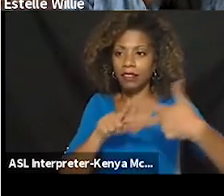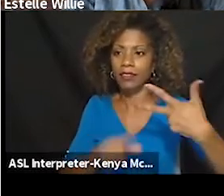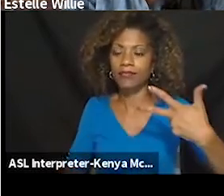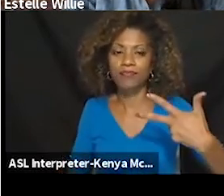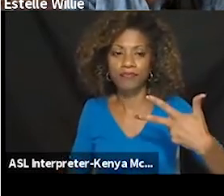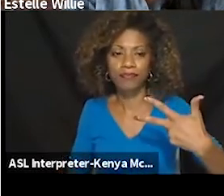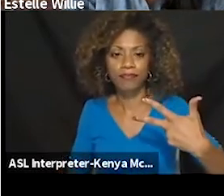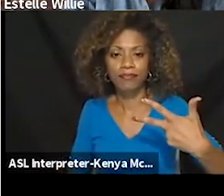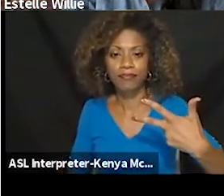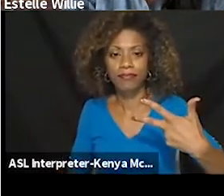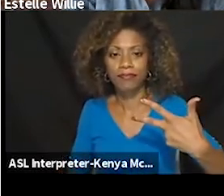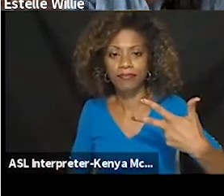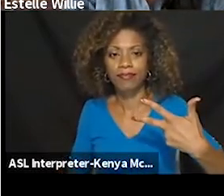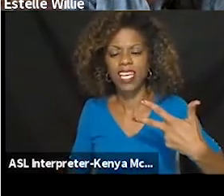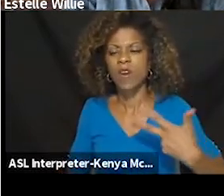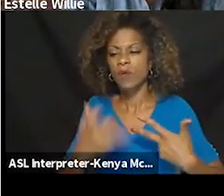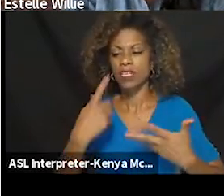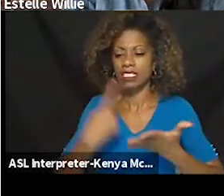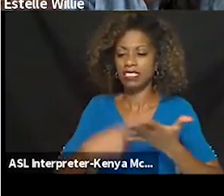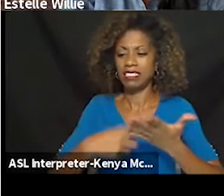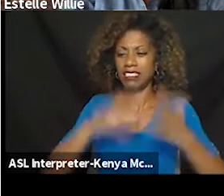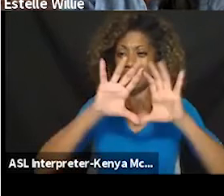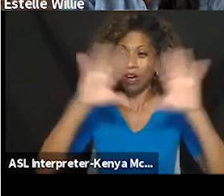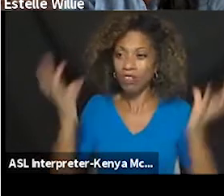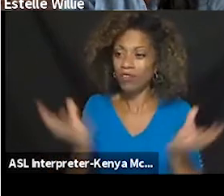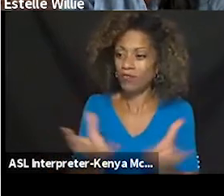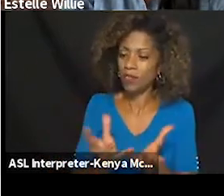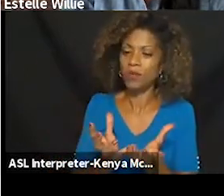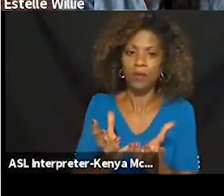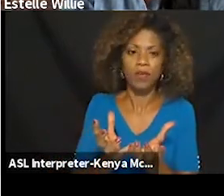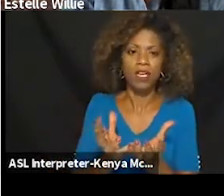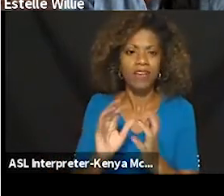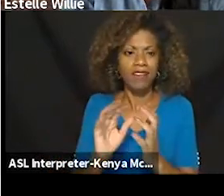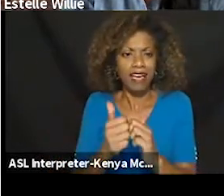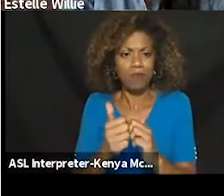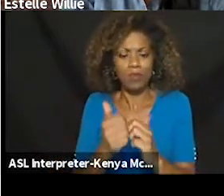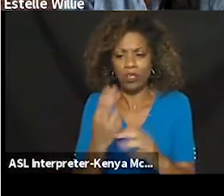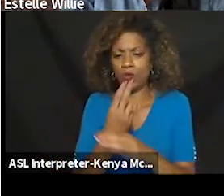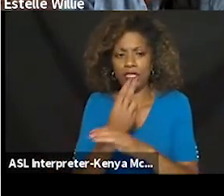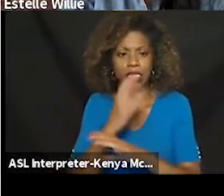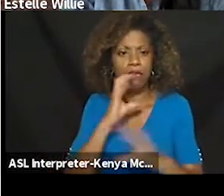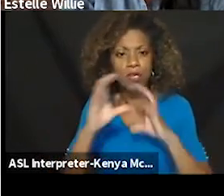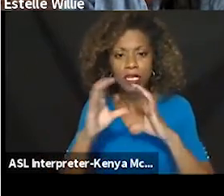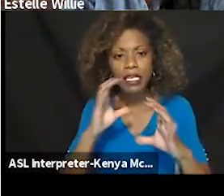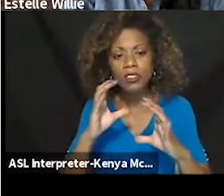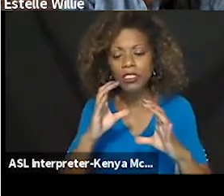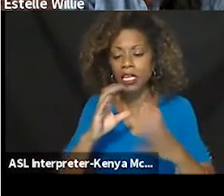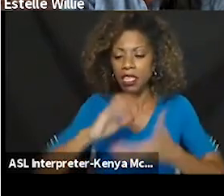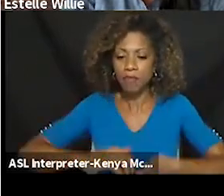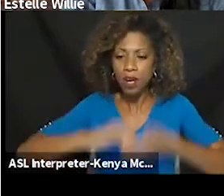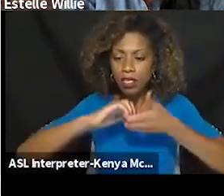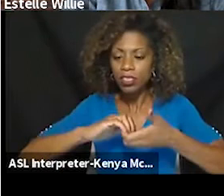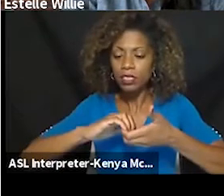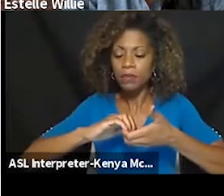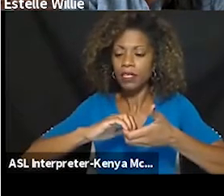an overview of how we're using communications and partnership building to really amplify the impact and the